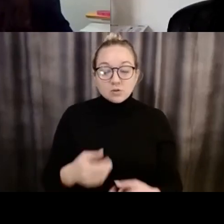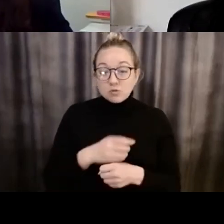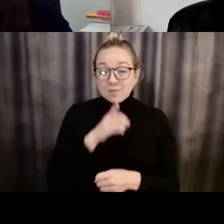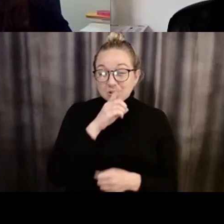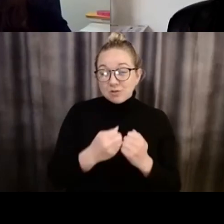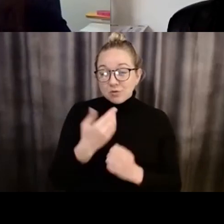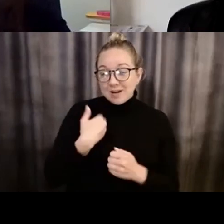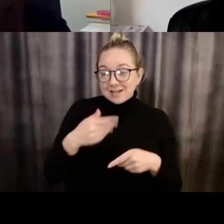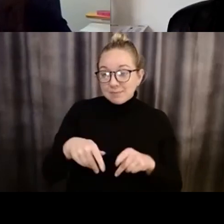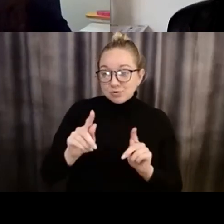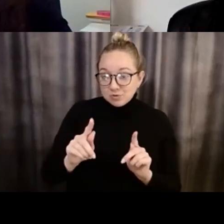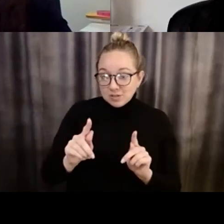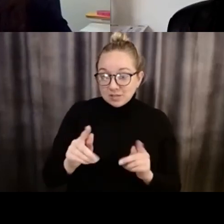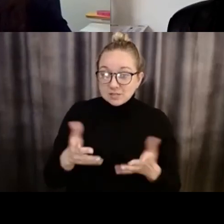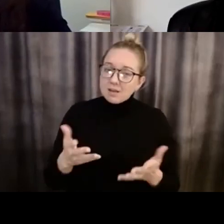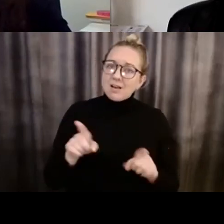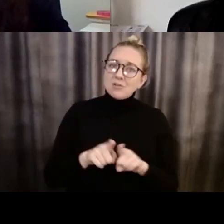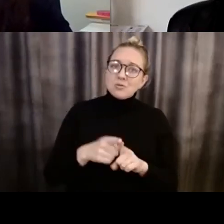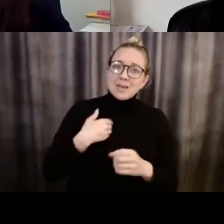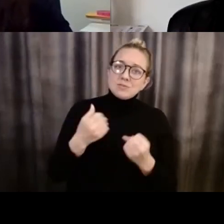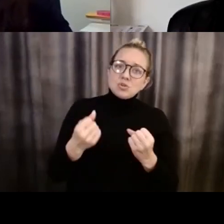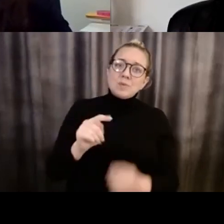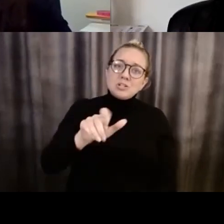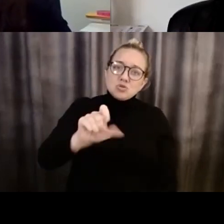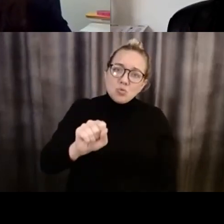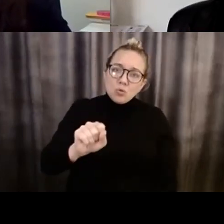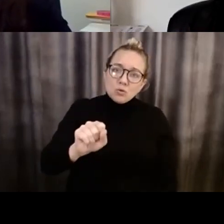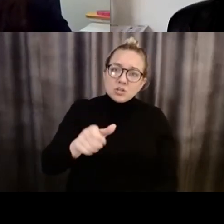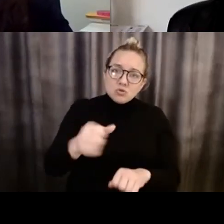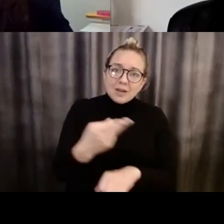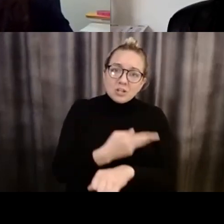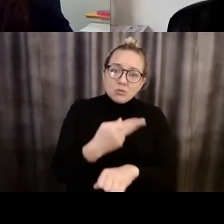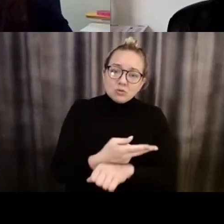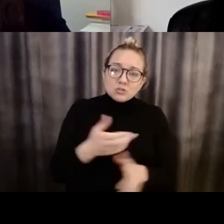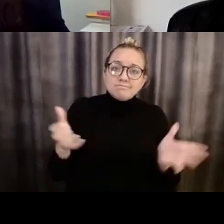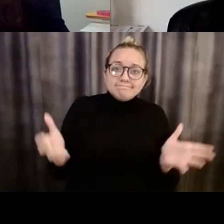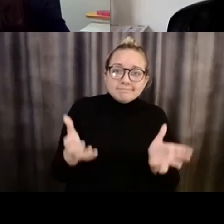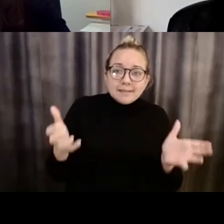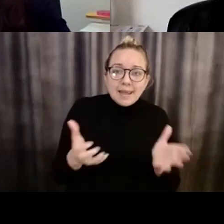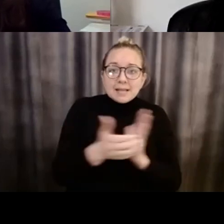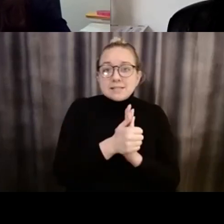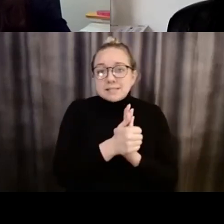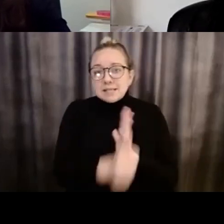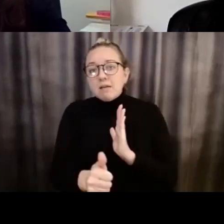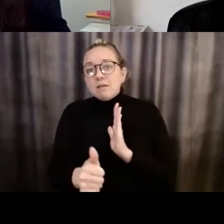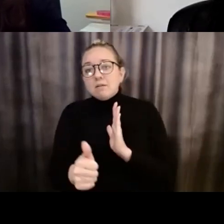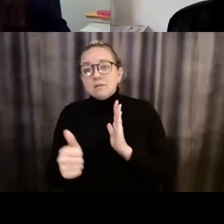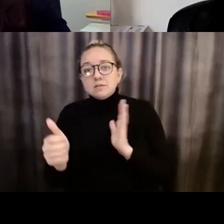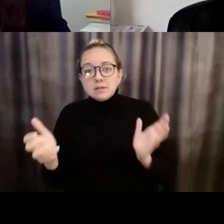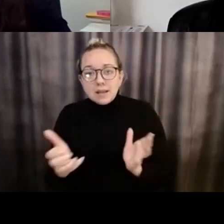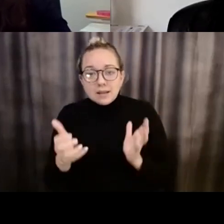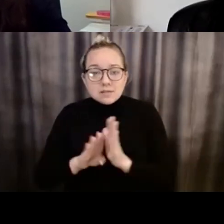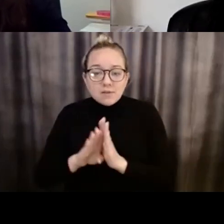leverage for continue having skills development and training, anything that you need to do, but do not become invisible. It's